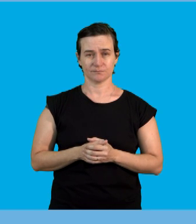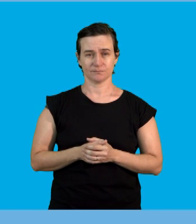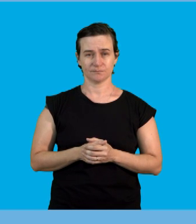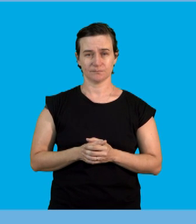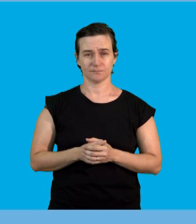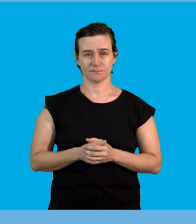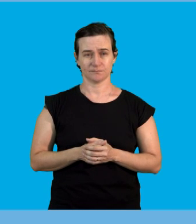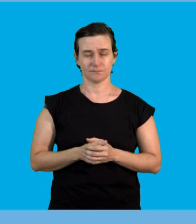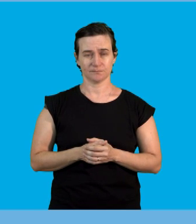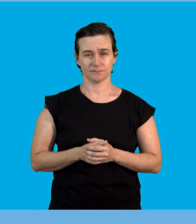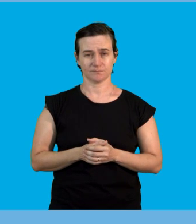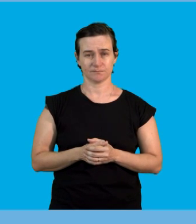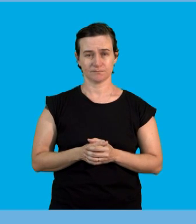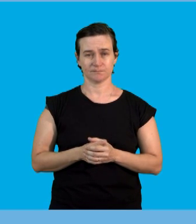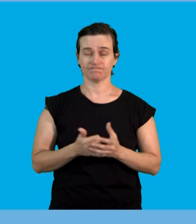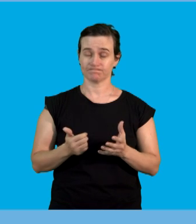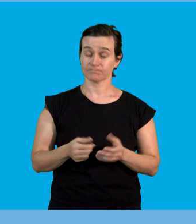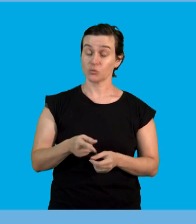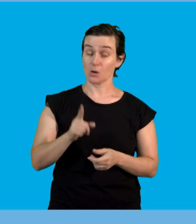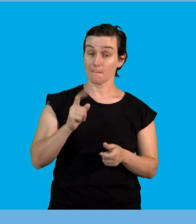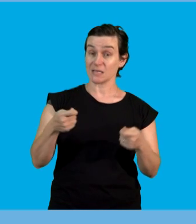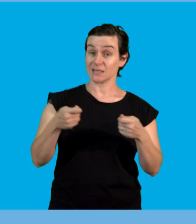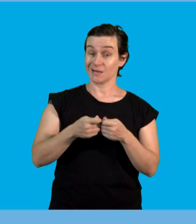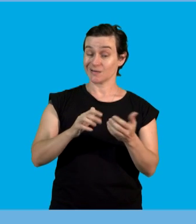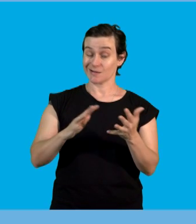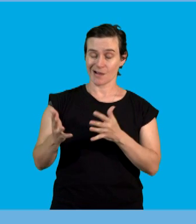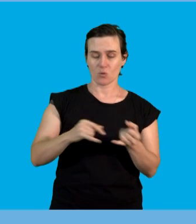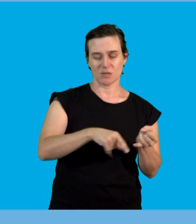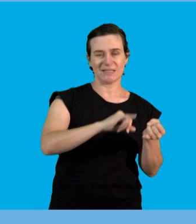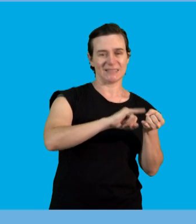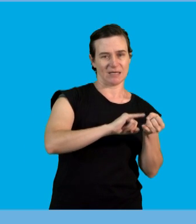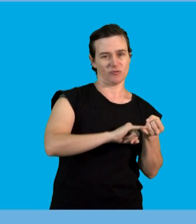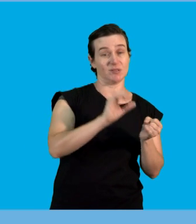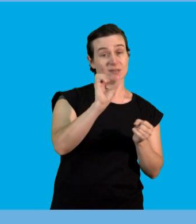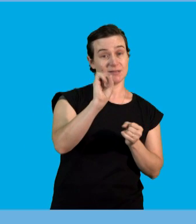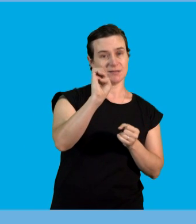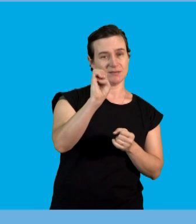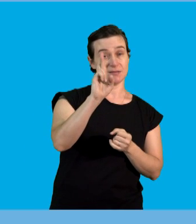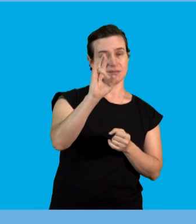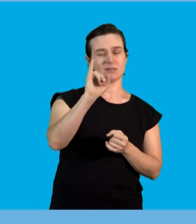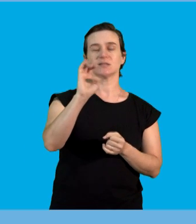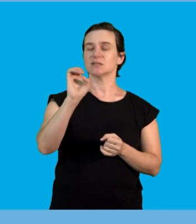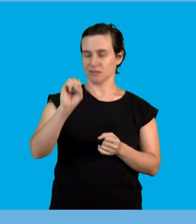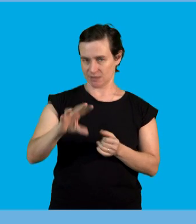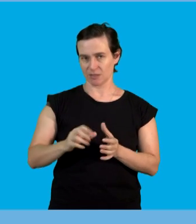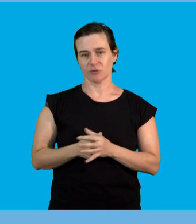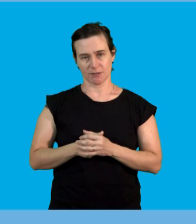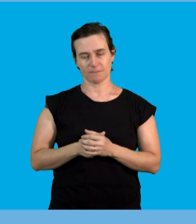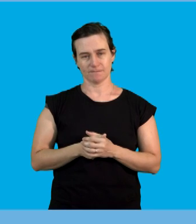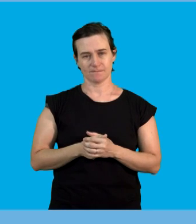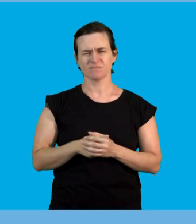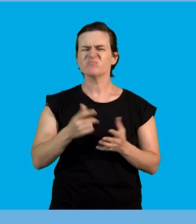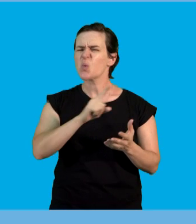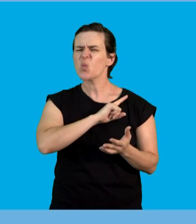be connected in series. It must